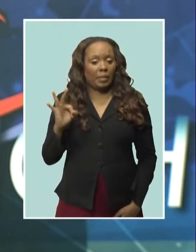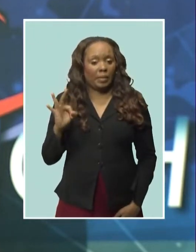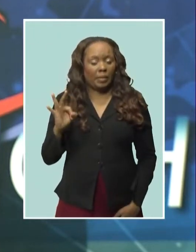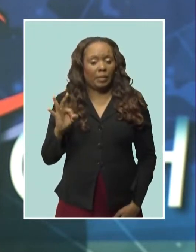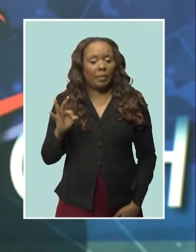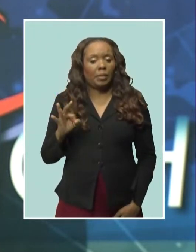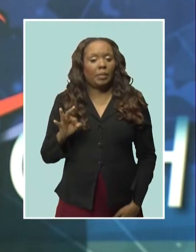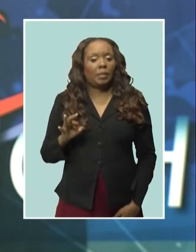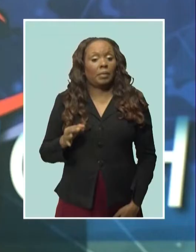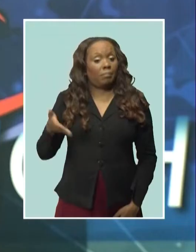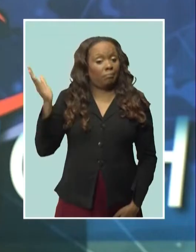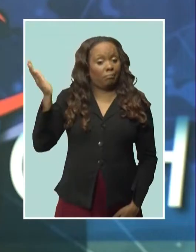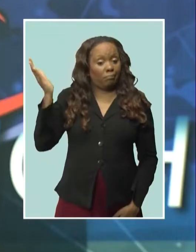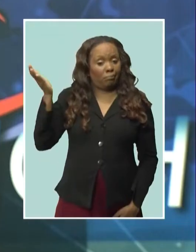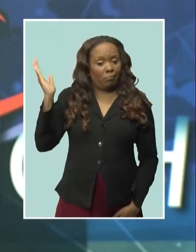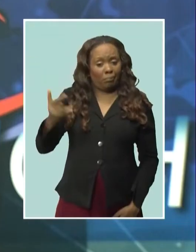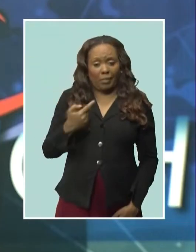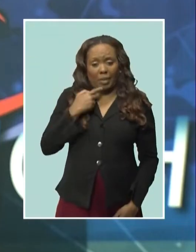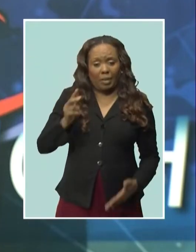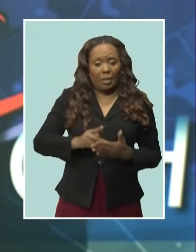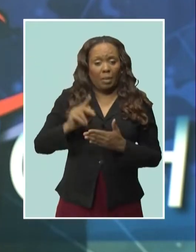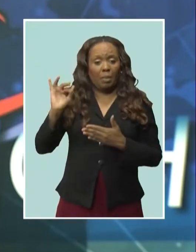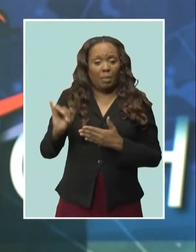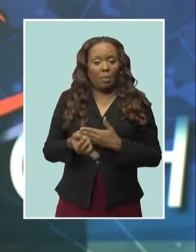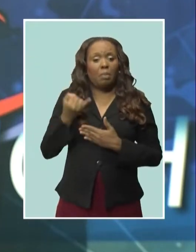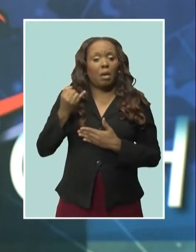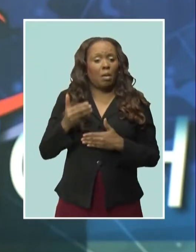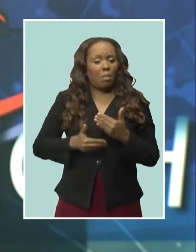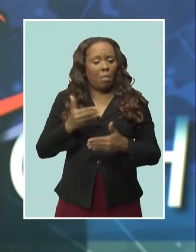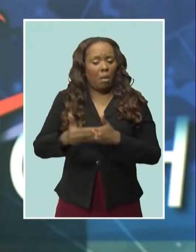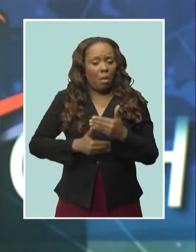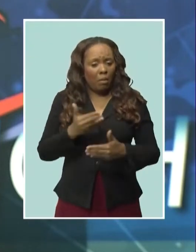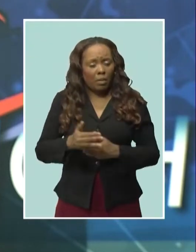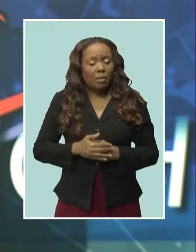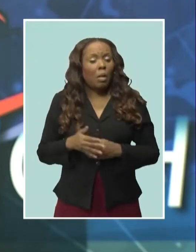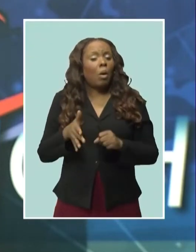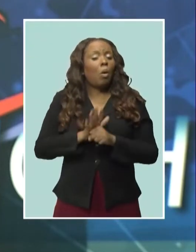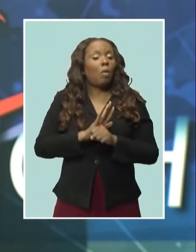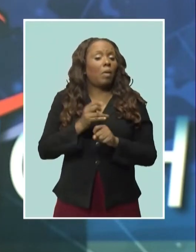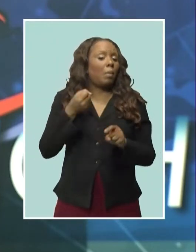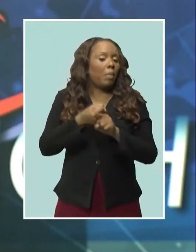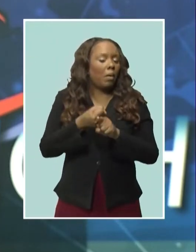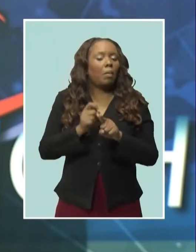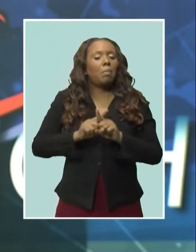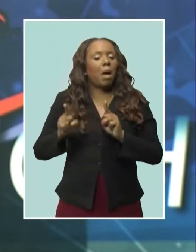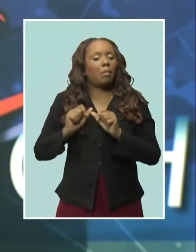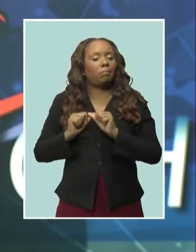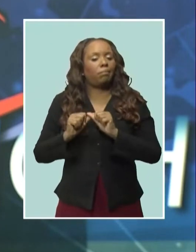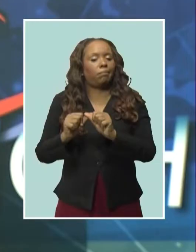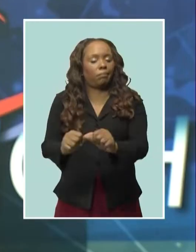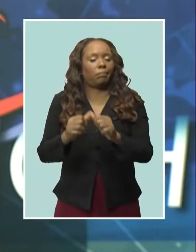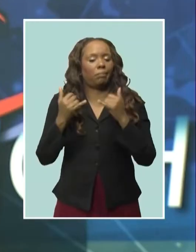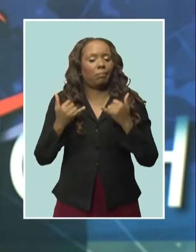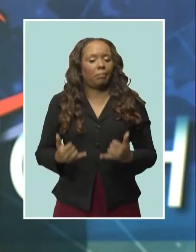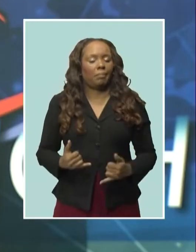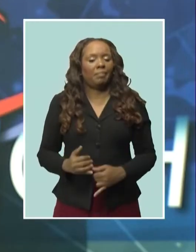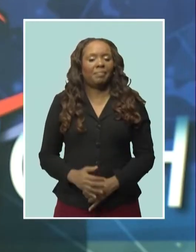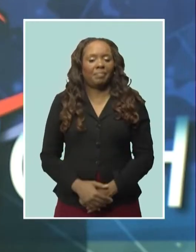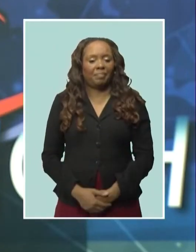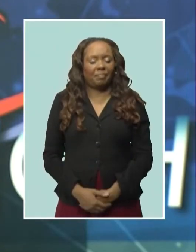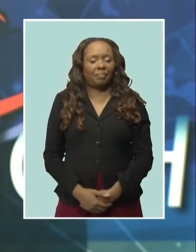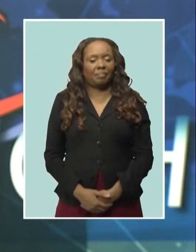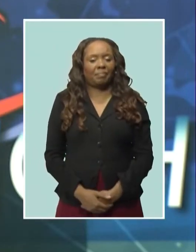During a press conference, Mr. Ford says he's pleased with the project's progress despite setbacks caused by the COVID-19